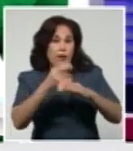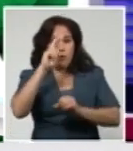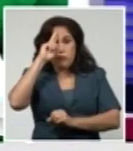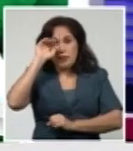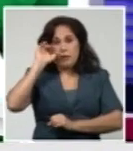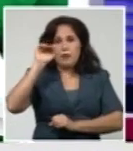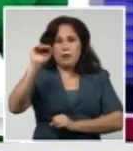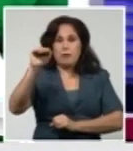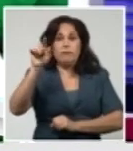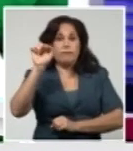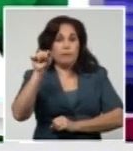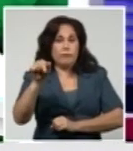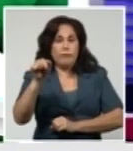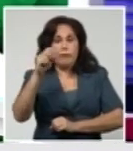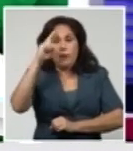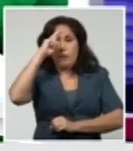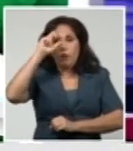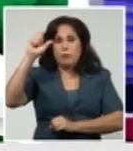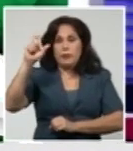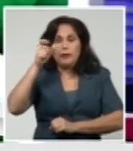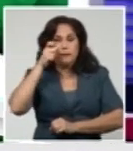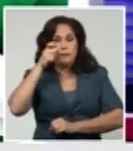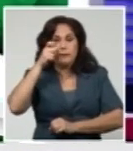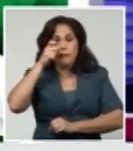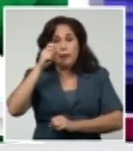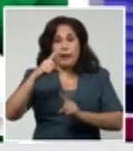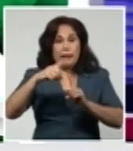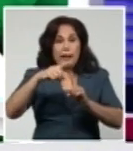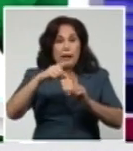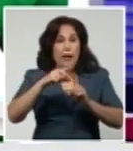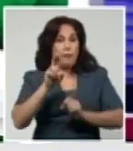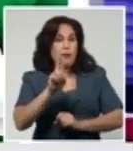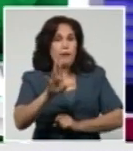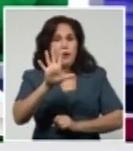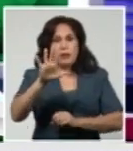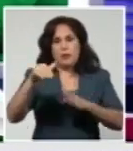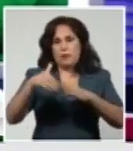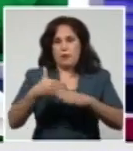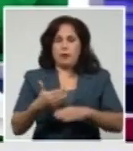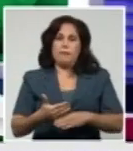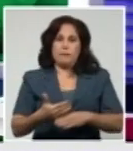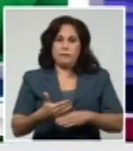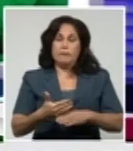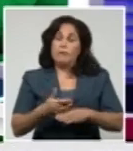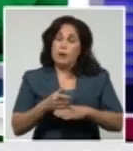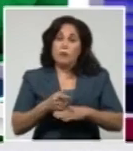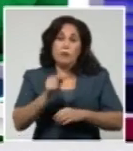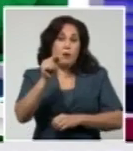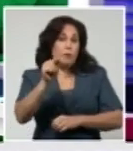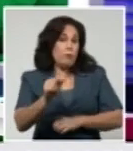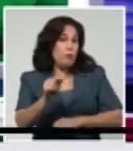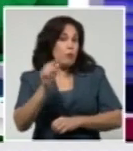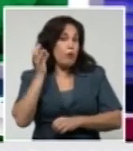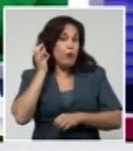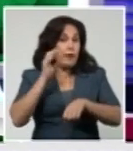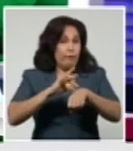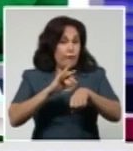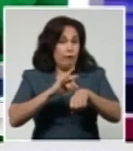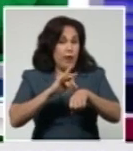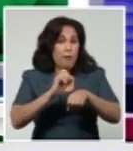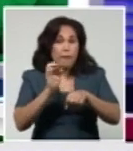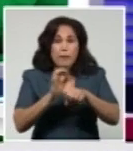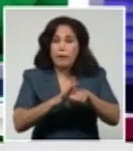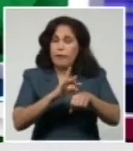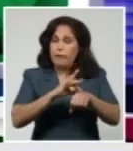issues. The patient began to develop COVID-19-like symptoms on October the 9th and was